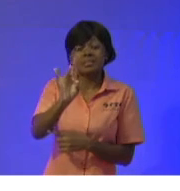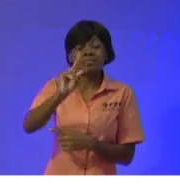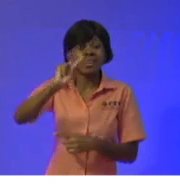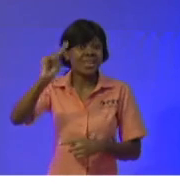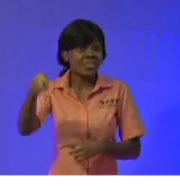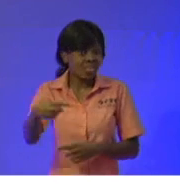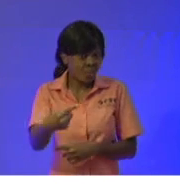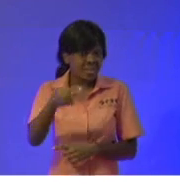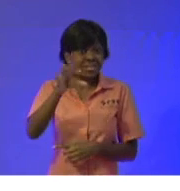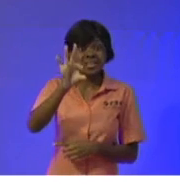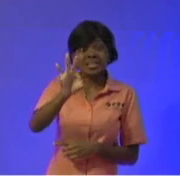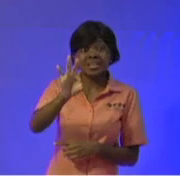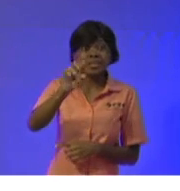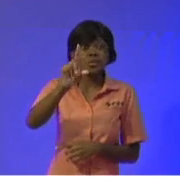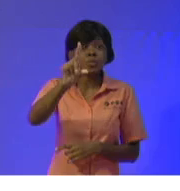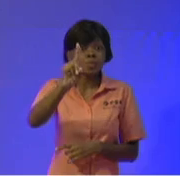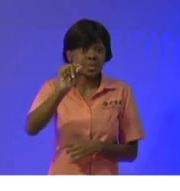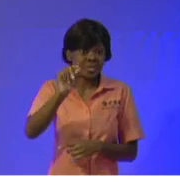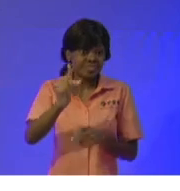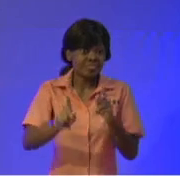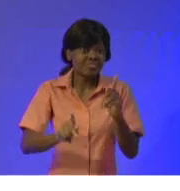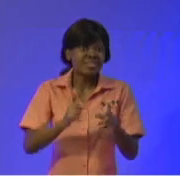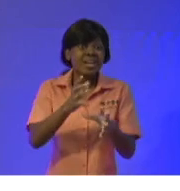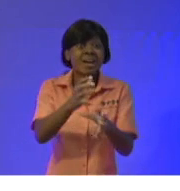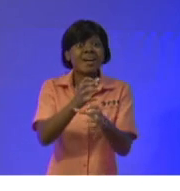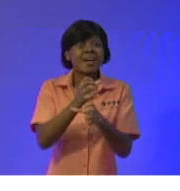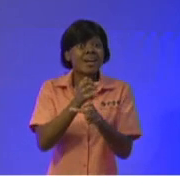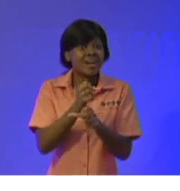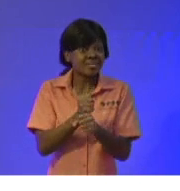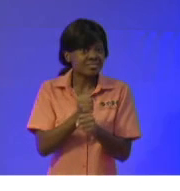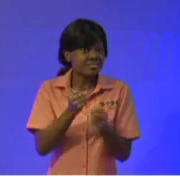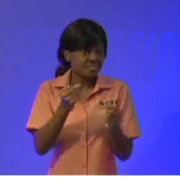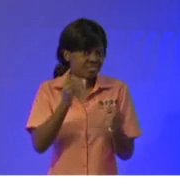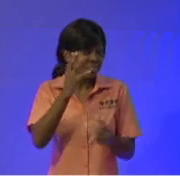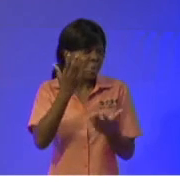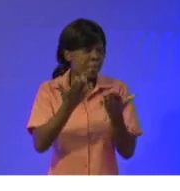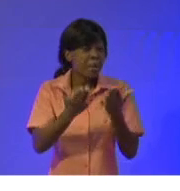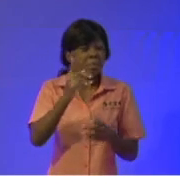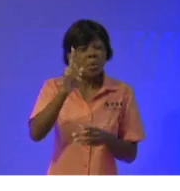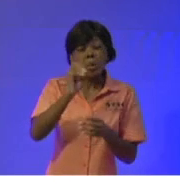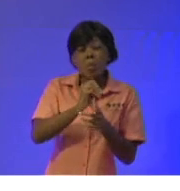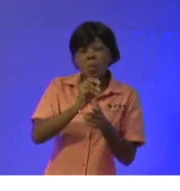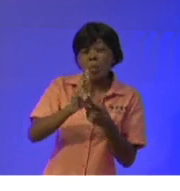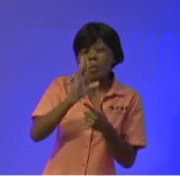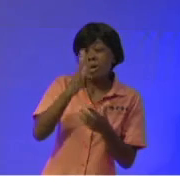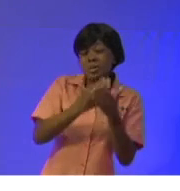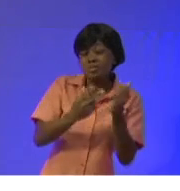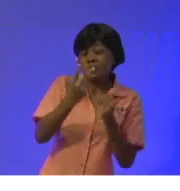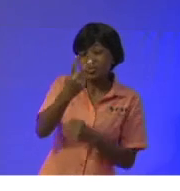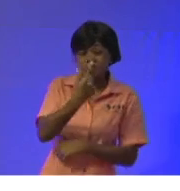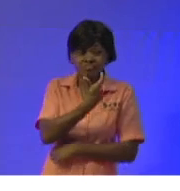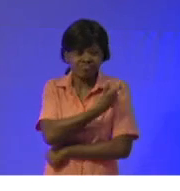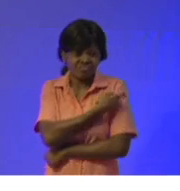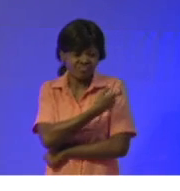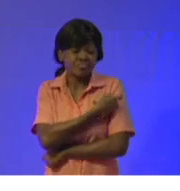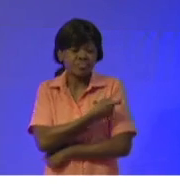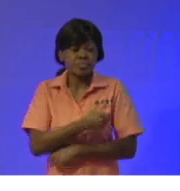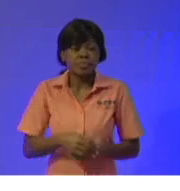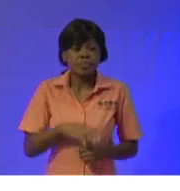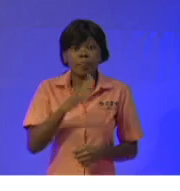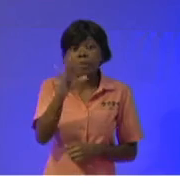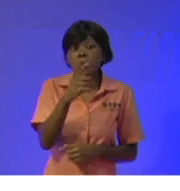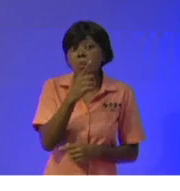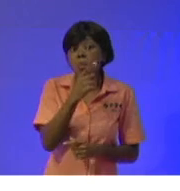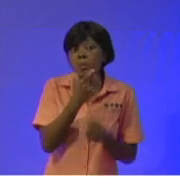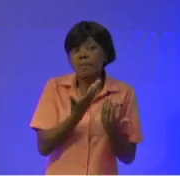648,920 individuals who would receive at least a first dose of a first dose regimen. Those who have completed a second dose of a two-dose